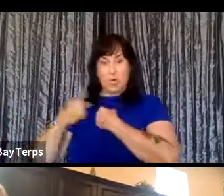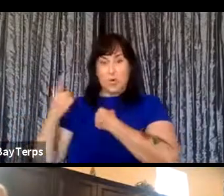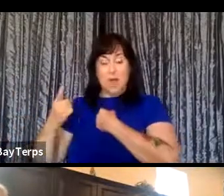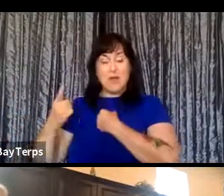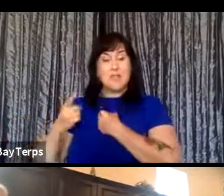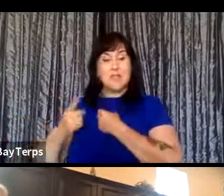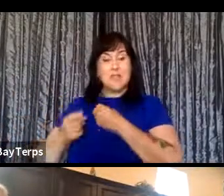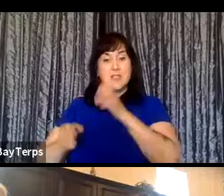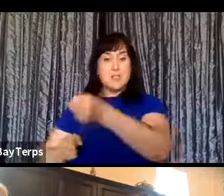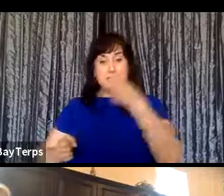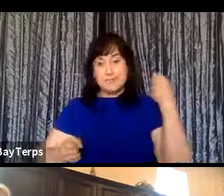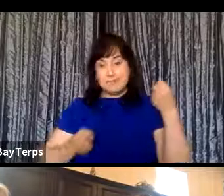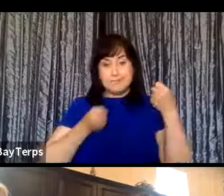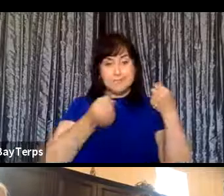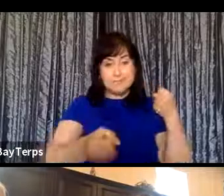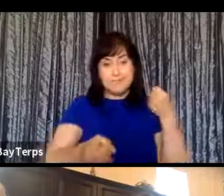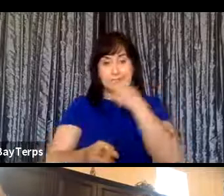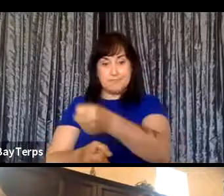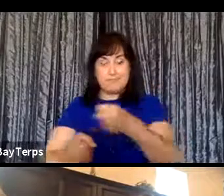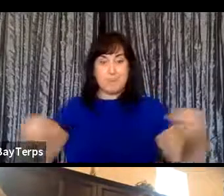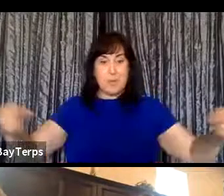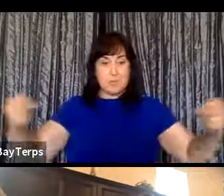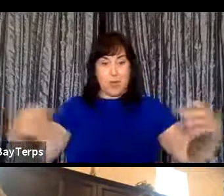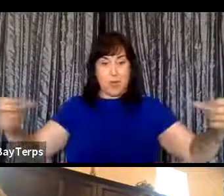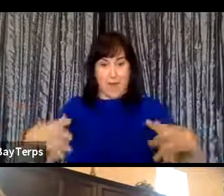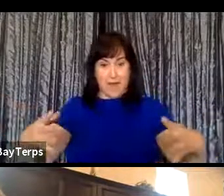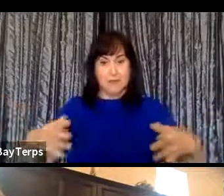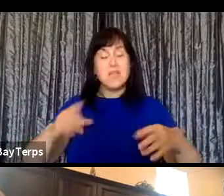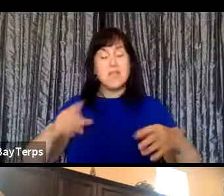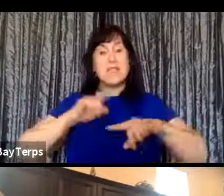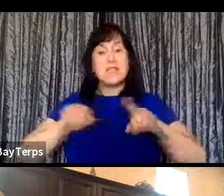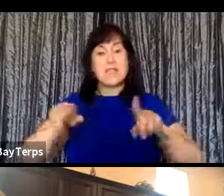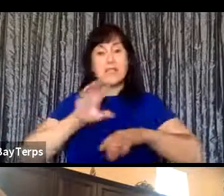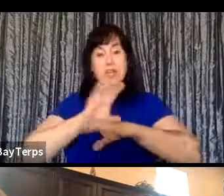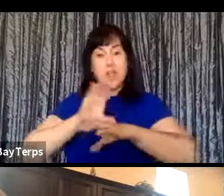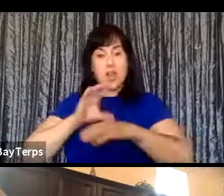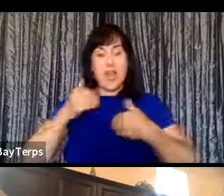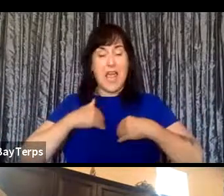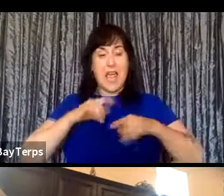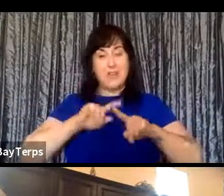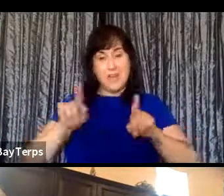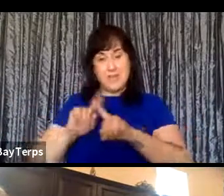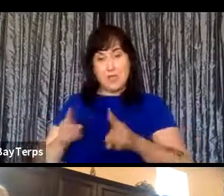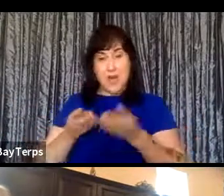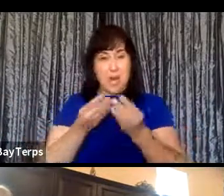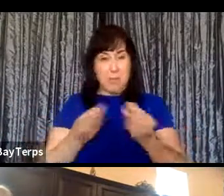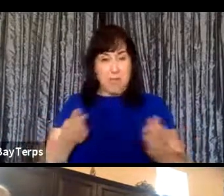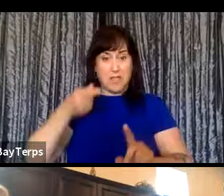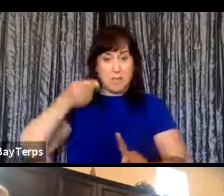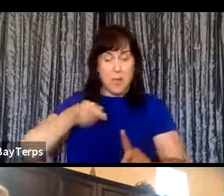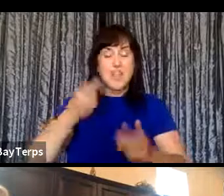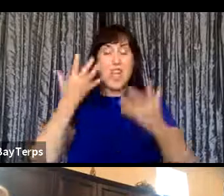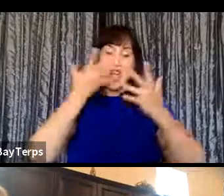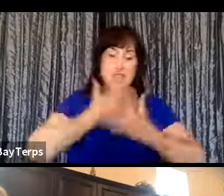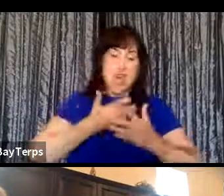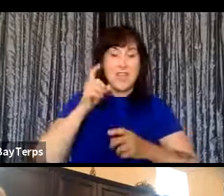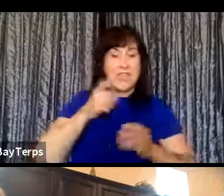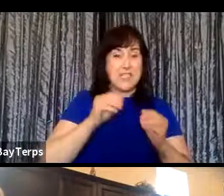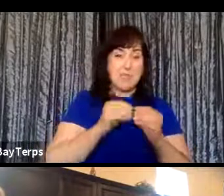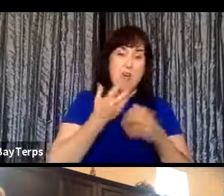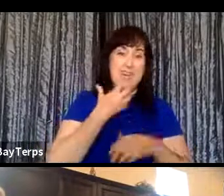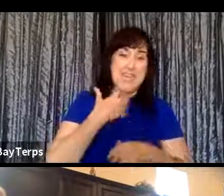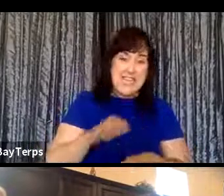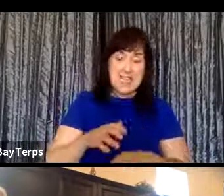microwave. Different chocolates will have different melt points. Okay, so dark chocolate requires a little bit more heat than milk,